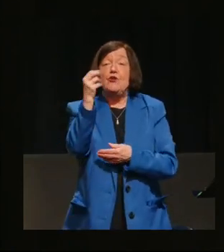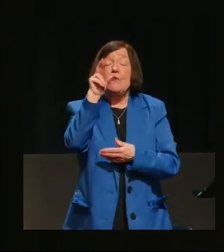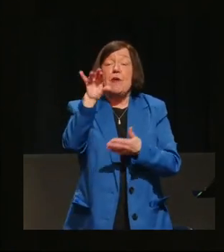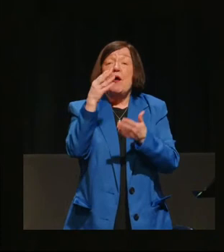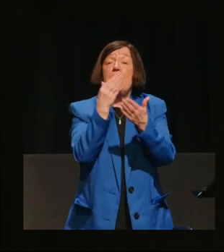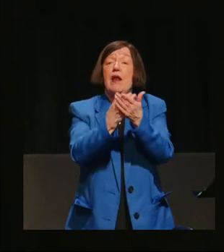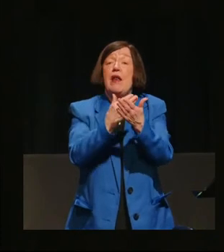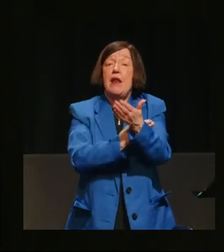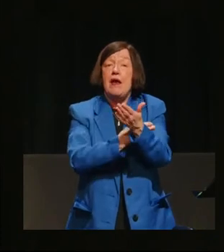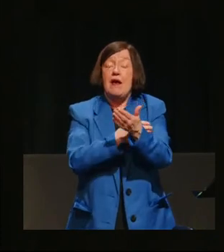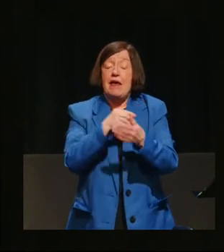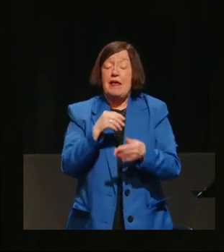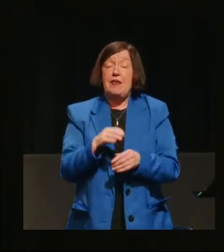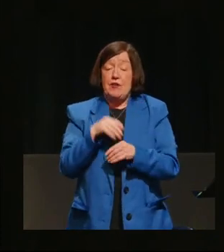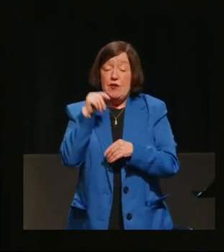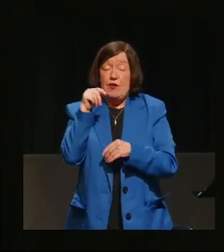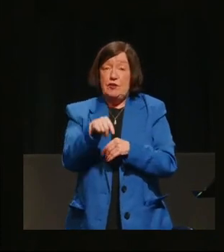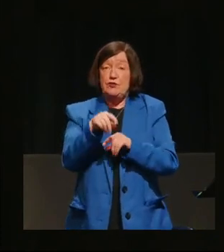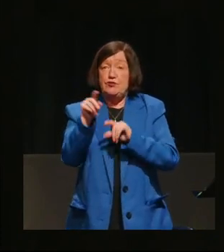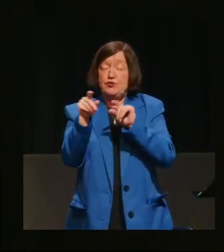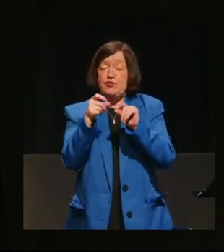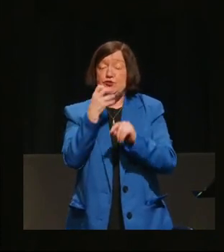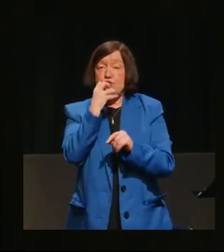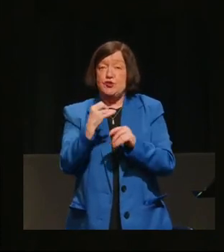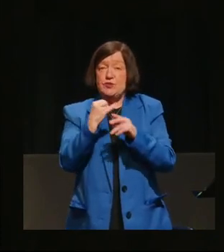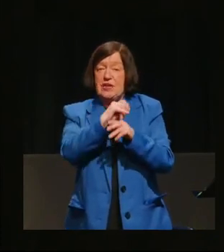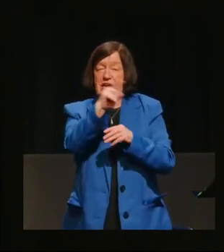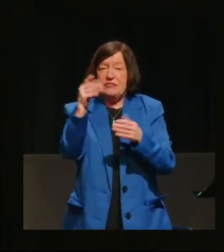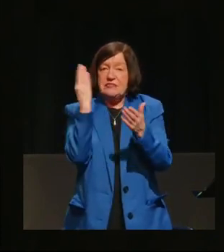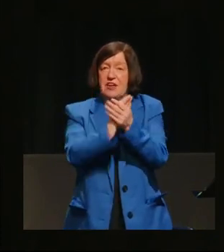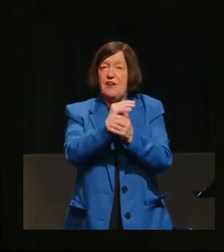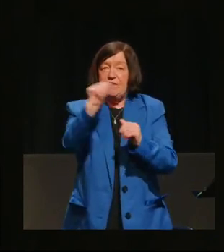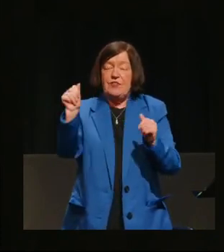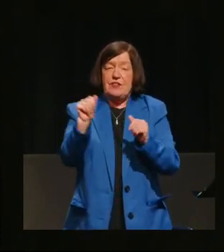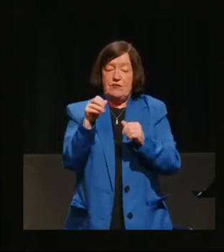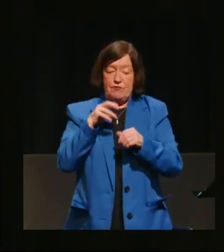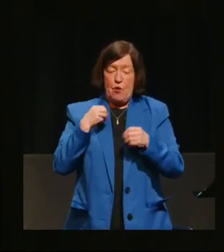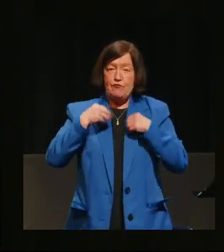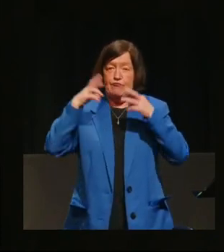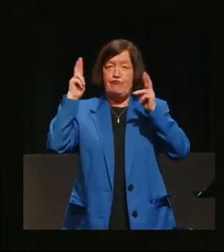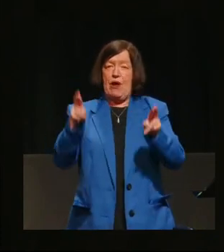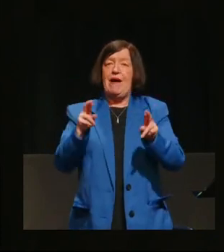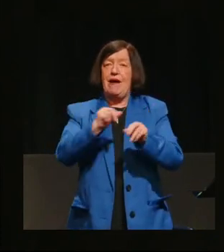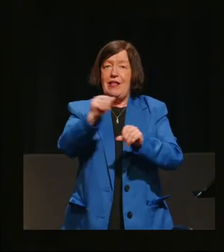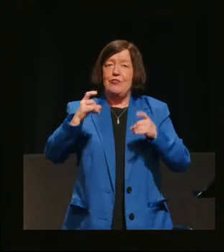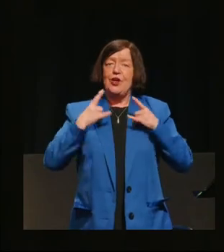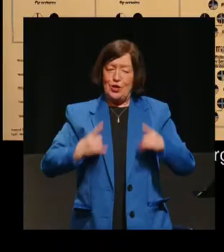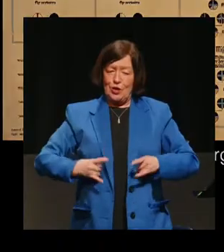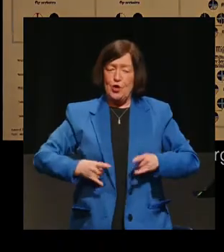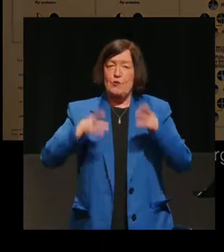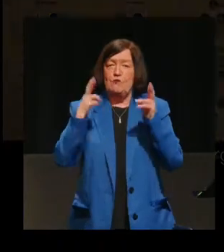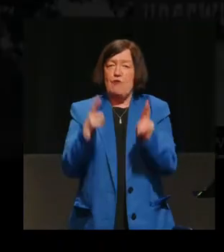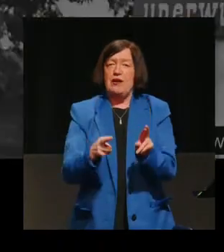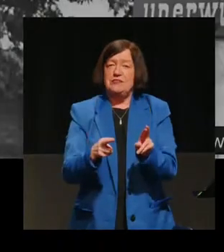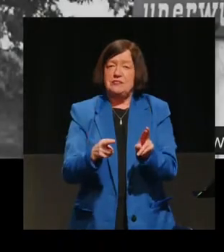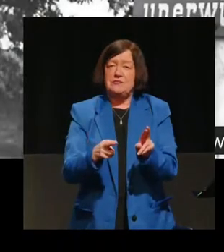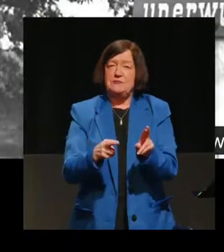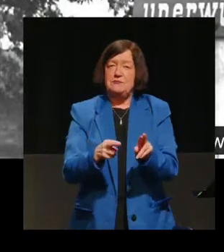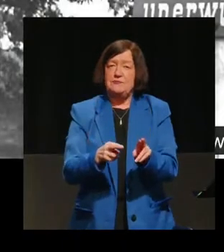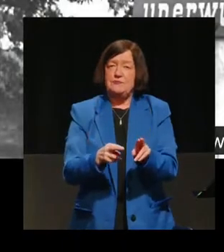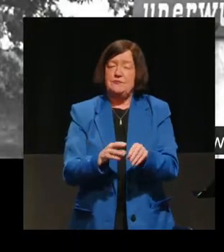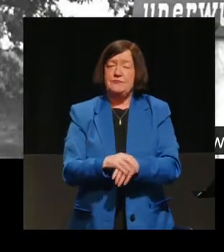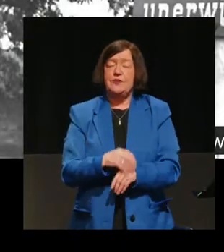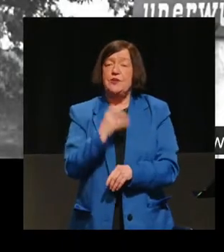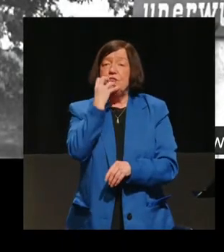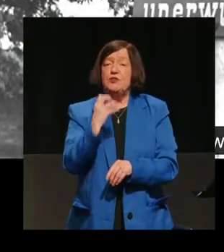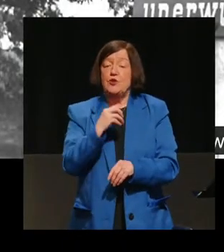Laws disenfranchised Jews and deprived them of their civil rights and their human rights.